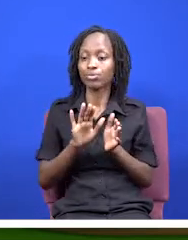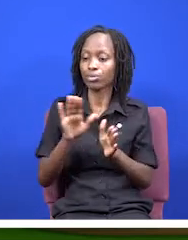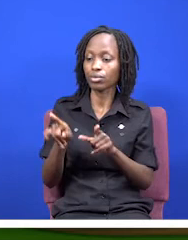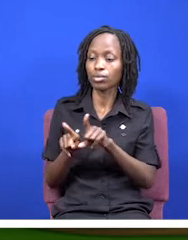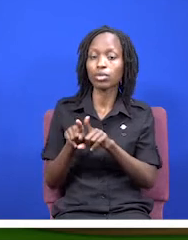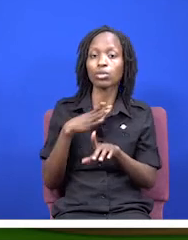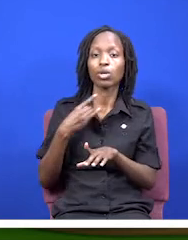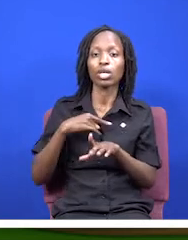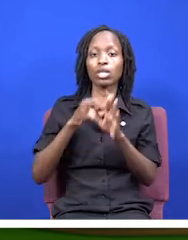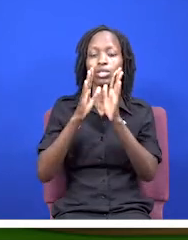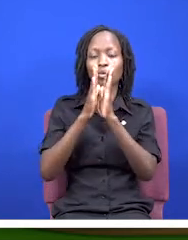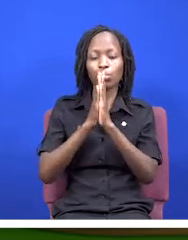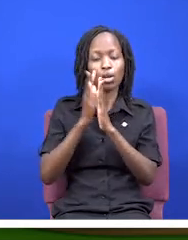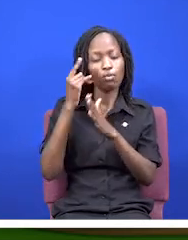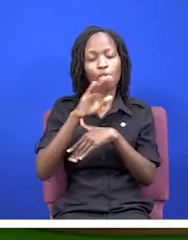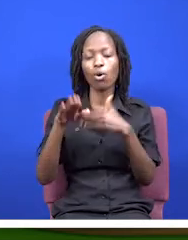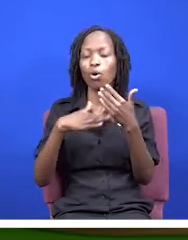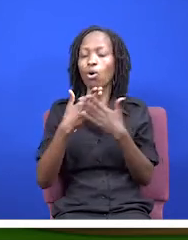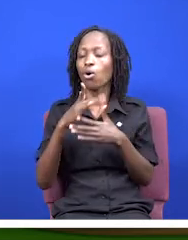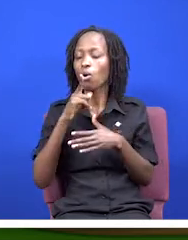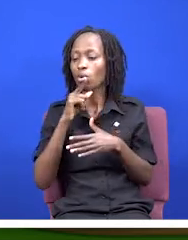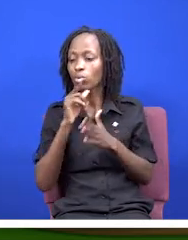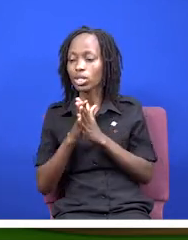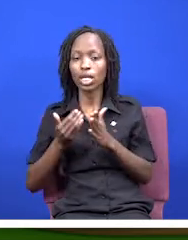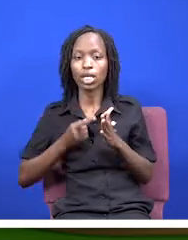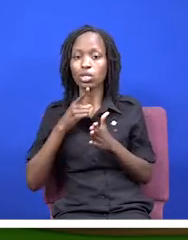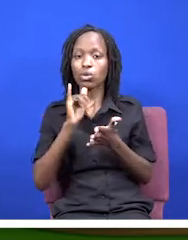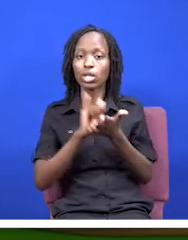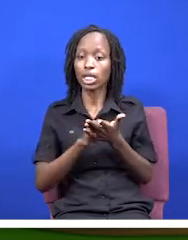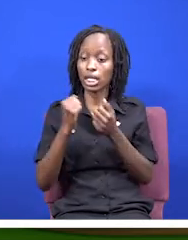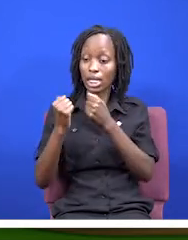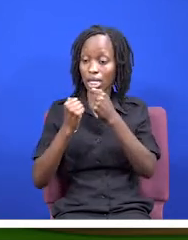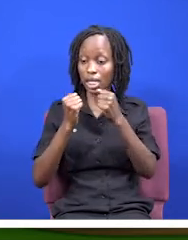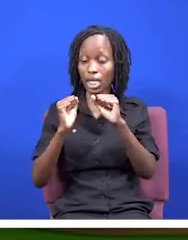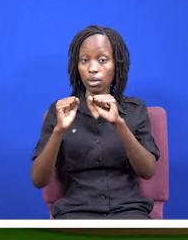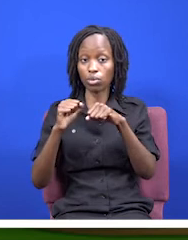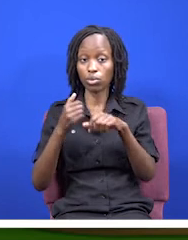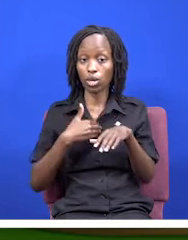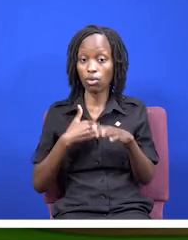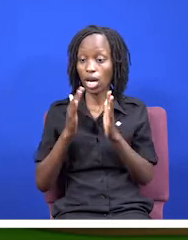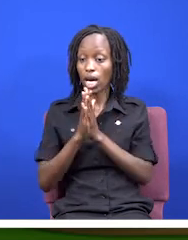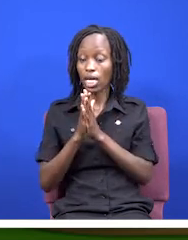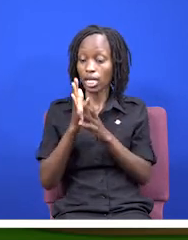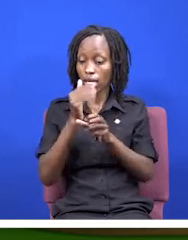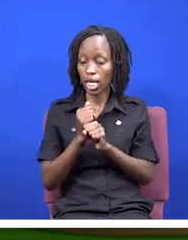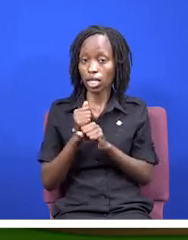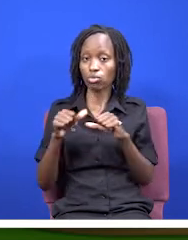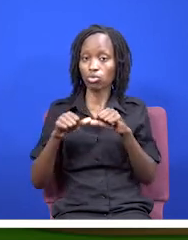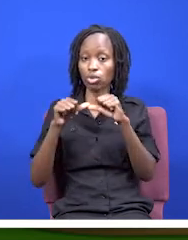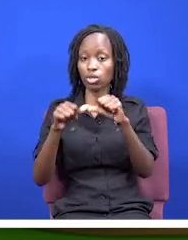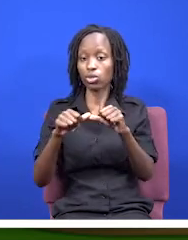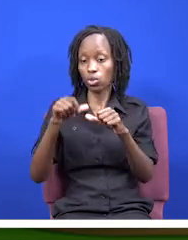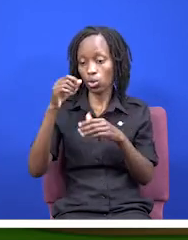And I would also like us to pray for all boys and girls so that they can have strength and courage